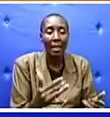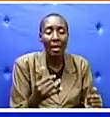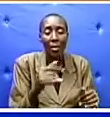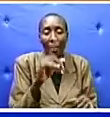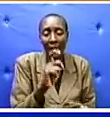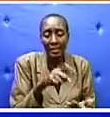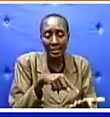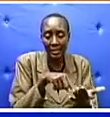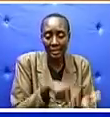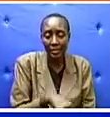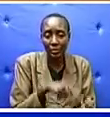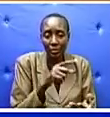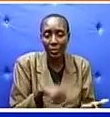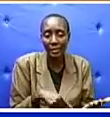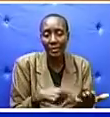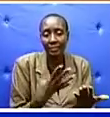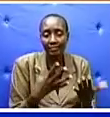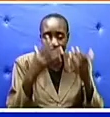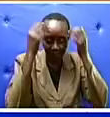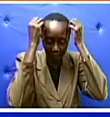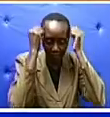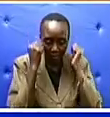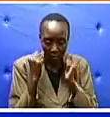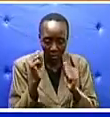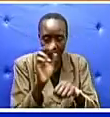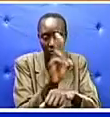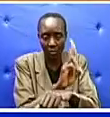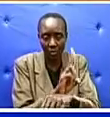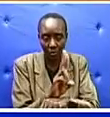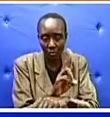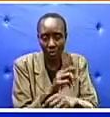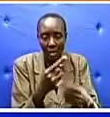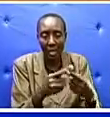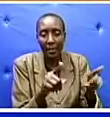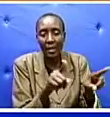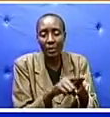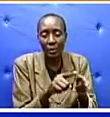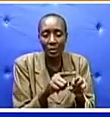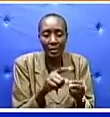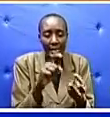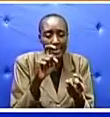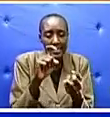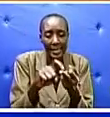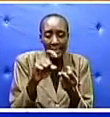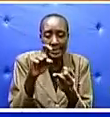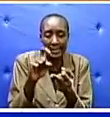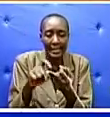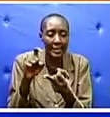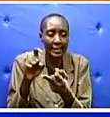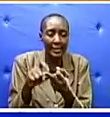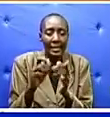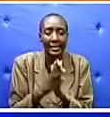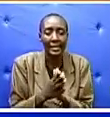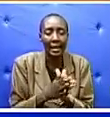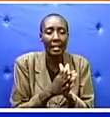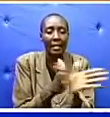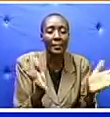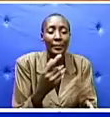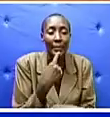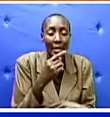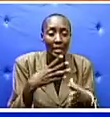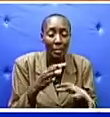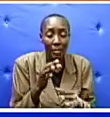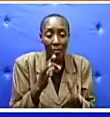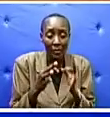is protection, as he's talking about condoms, but also mass testing. We need to test. I keep on telling people, if I